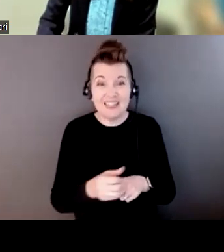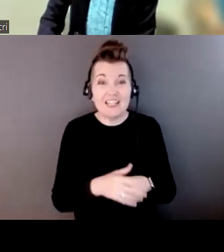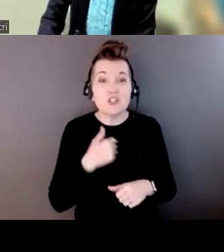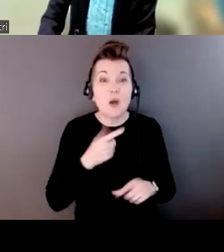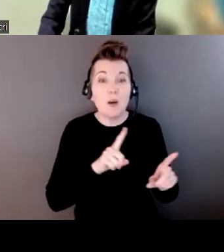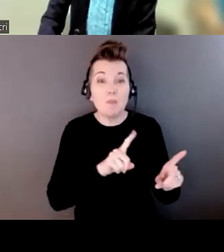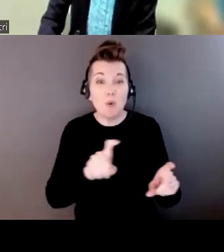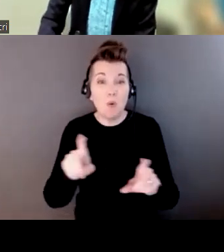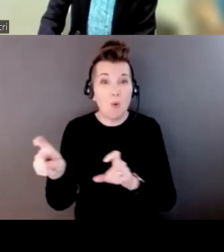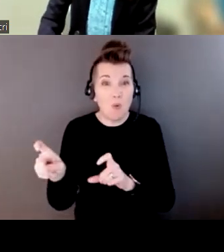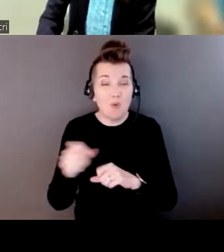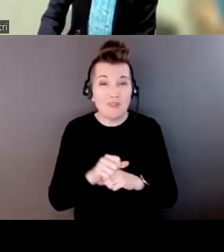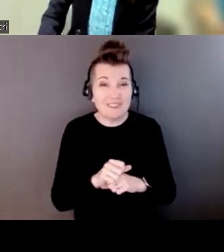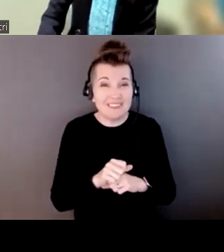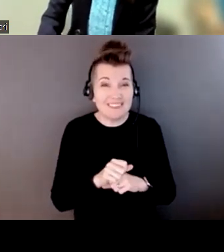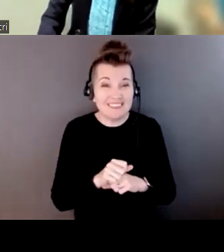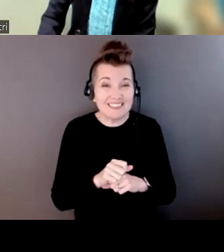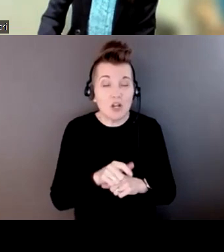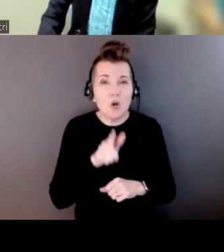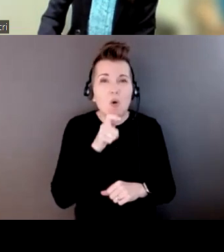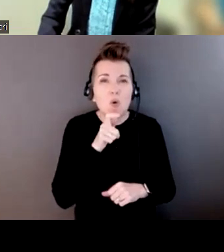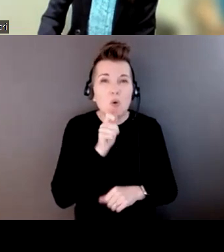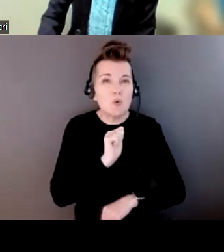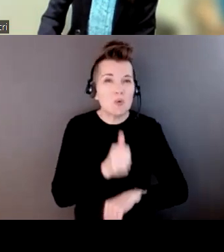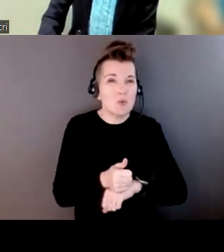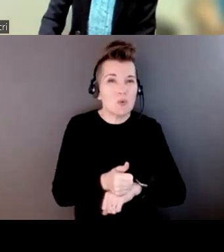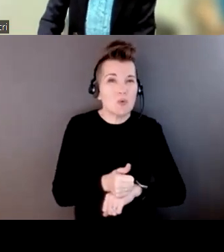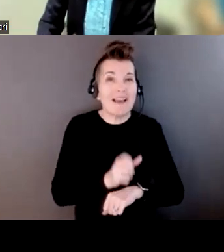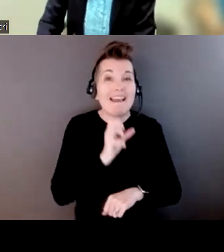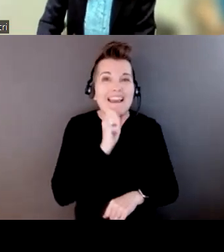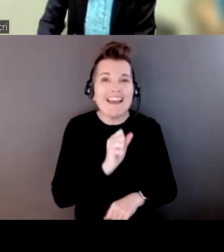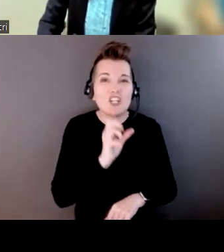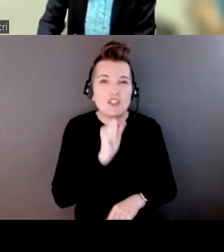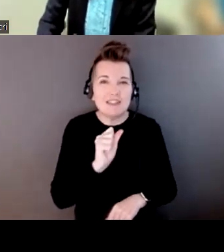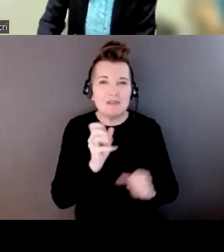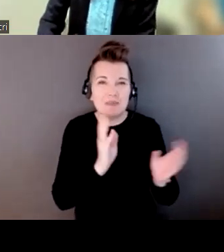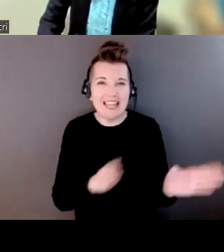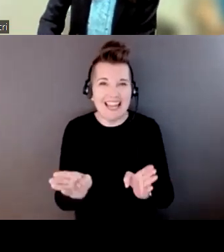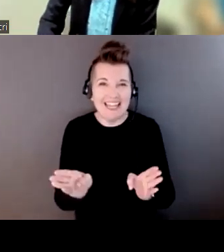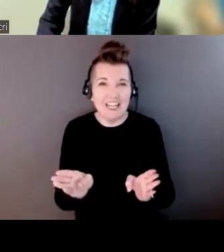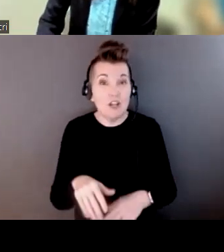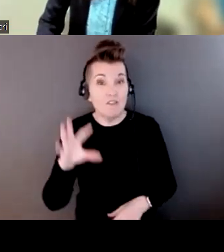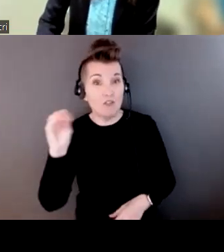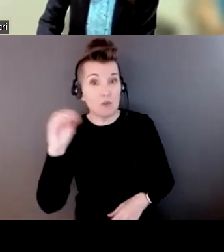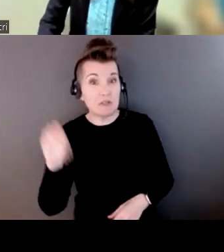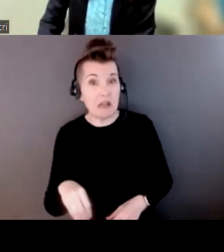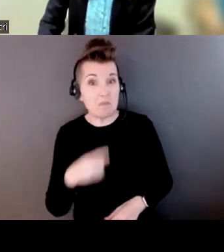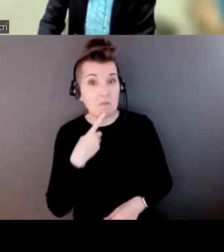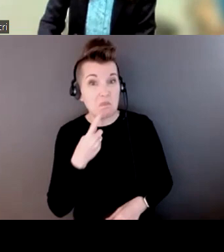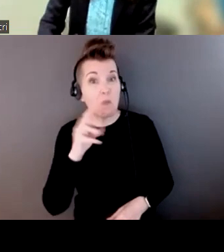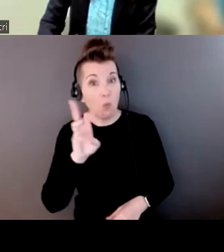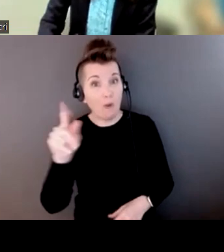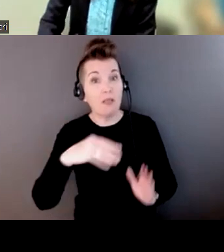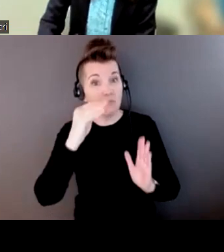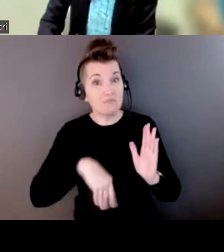of you have completed an aging plan. So 50% have completed a will, and I'm curious how many of you have completed an